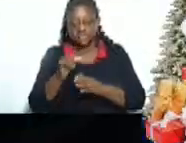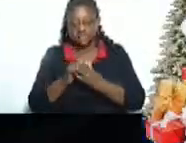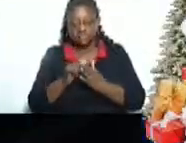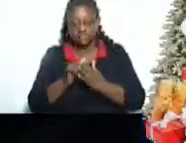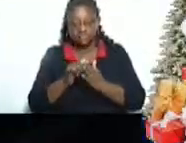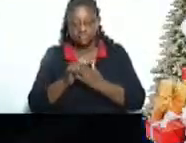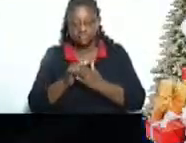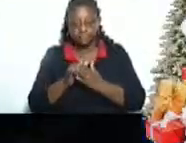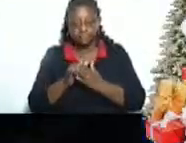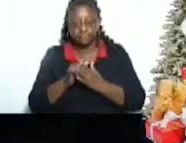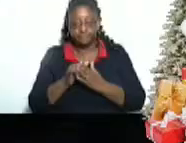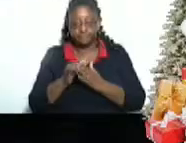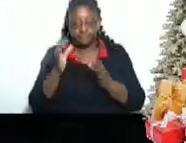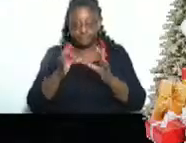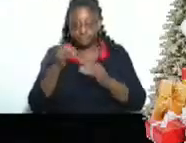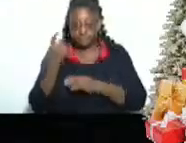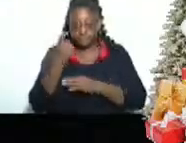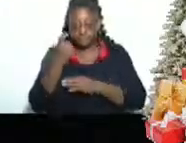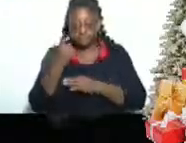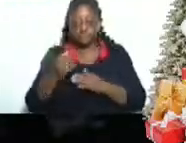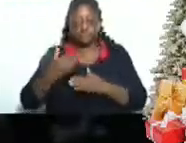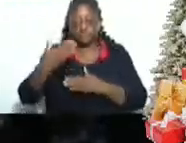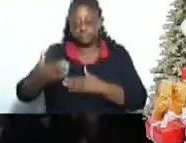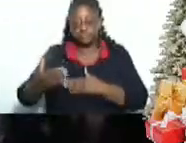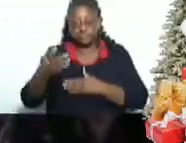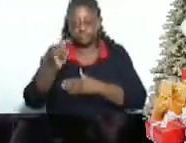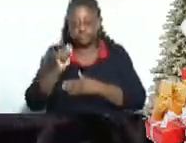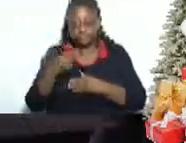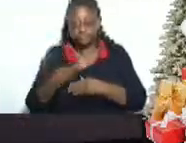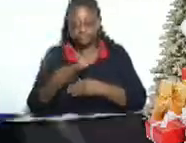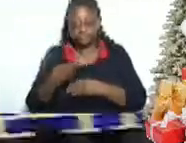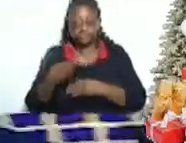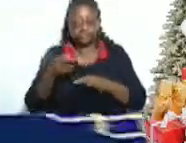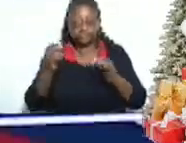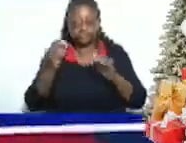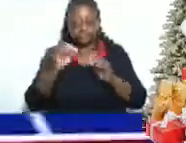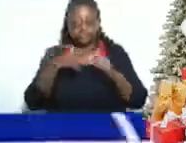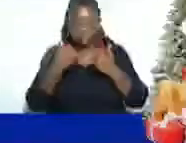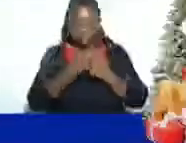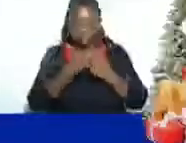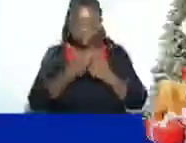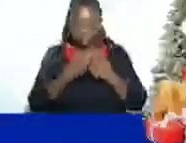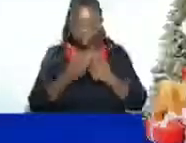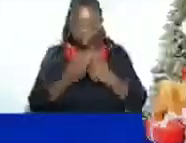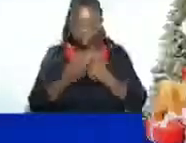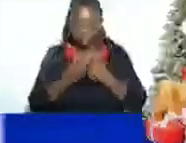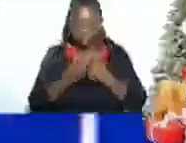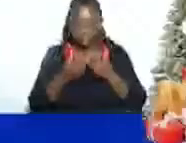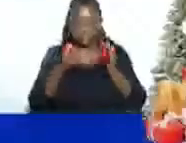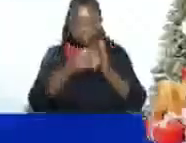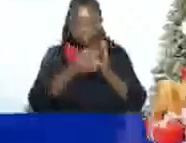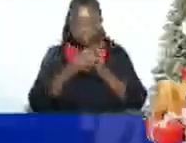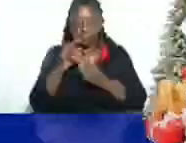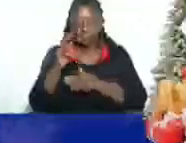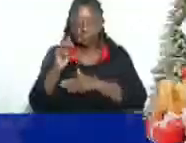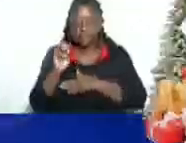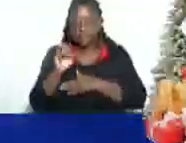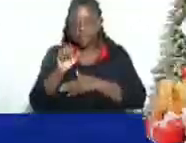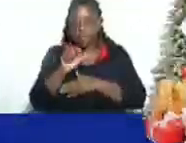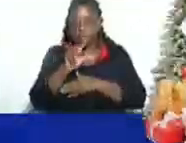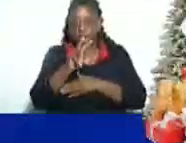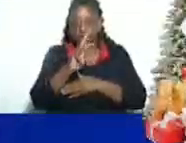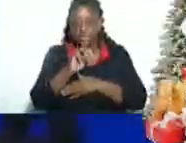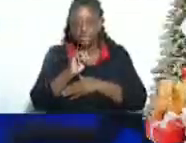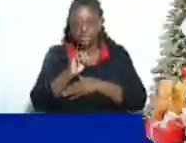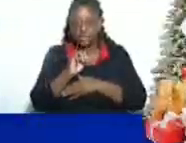bracket, advanced to the title game on Thursday with a 128-119 win over top seed Milwaukee Bucks. As for the Lakers, they